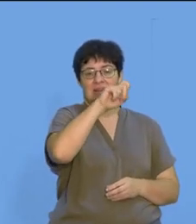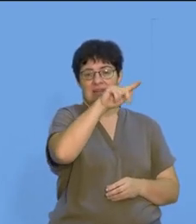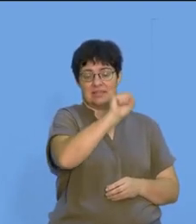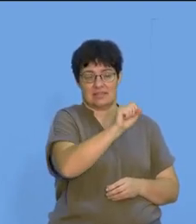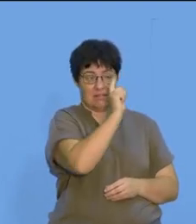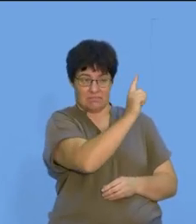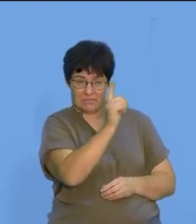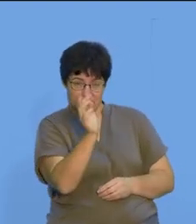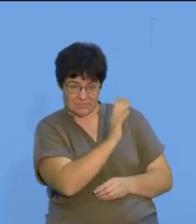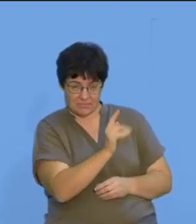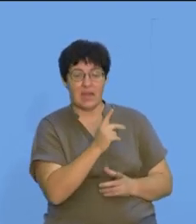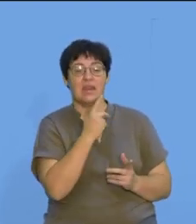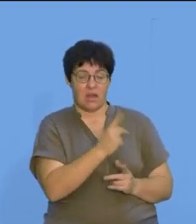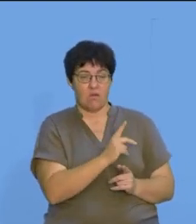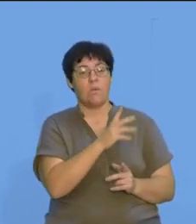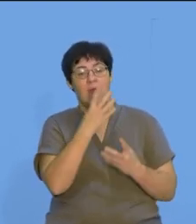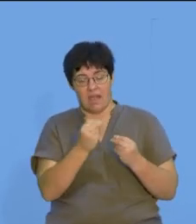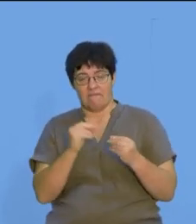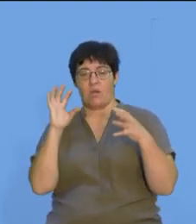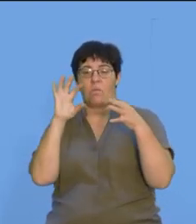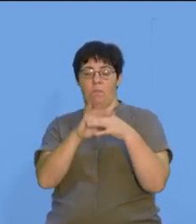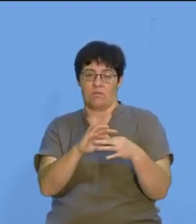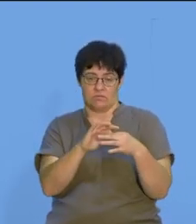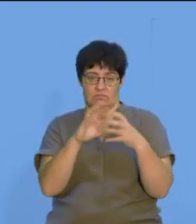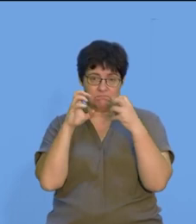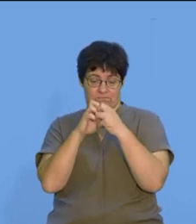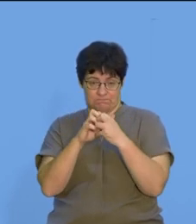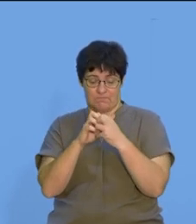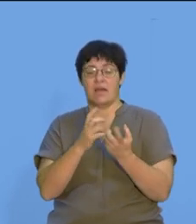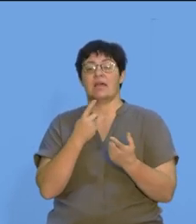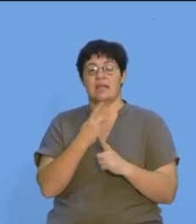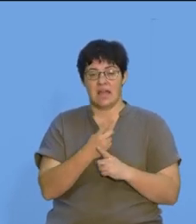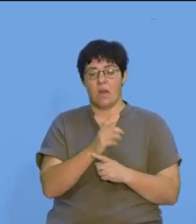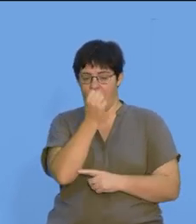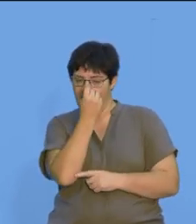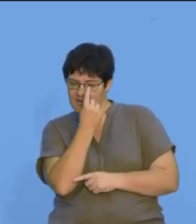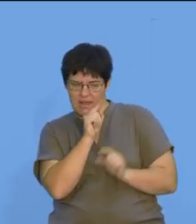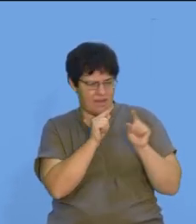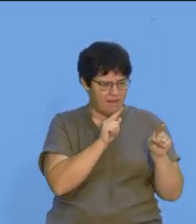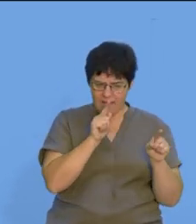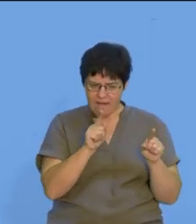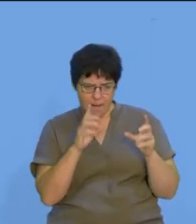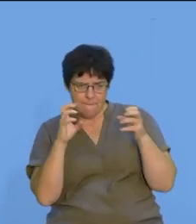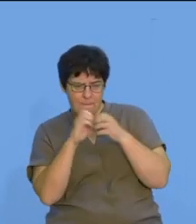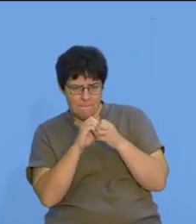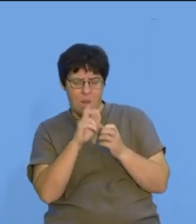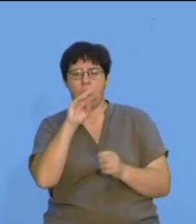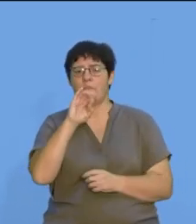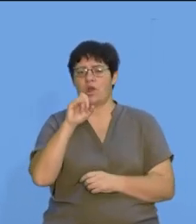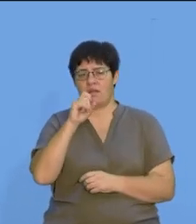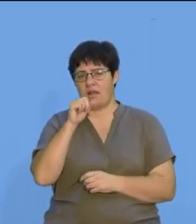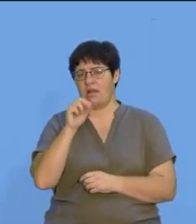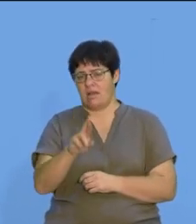elements we can talk about compounds. Then from compounds we understand the molecular formula in terms of